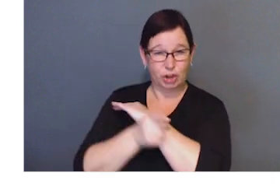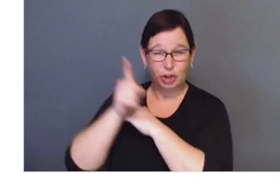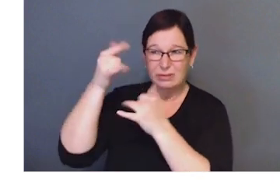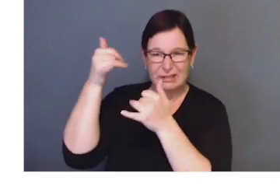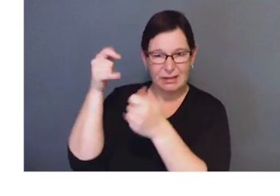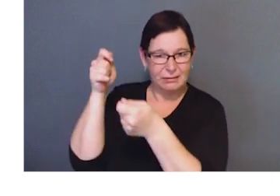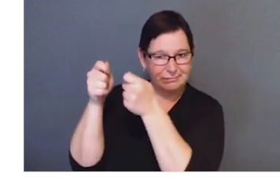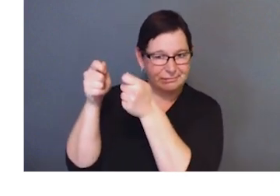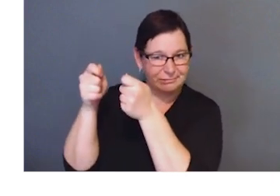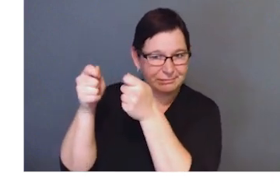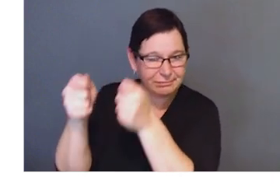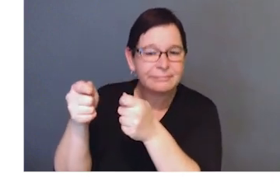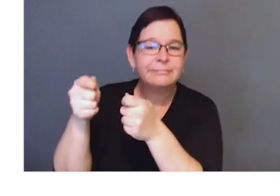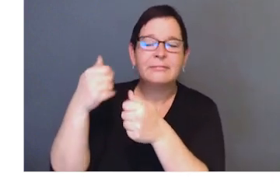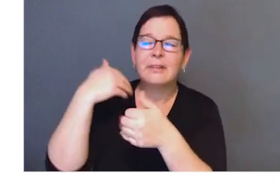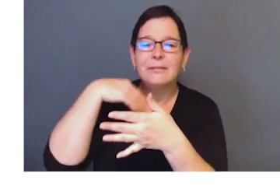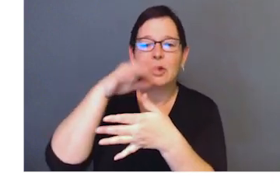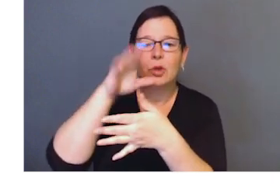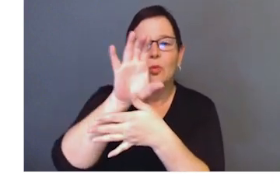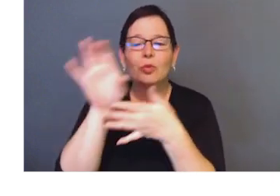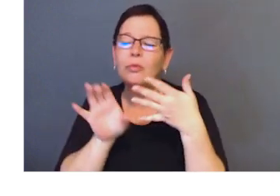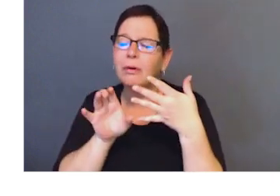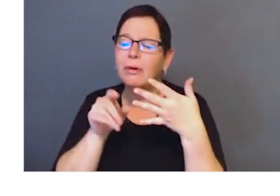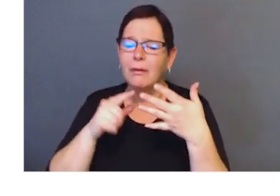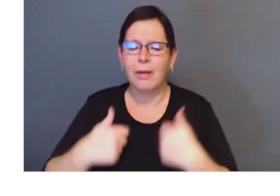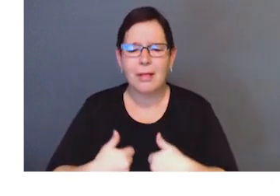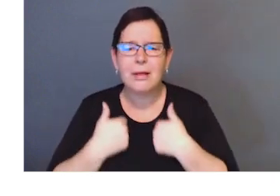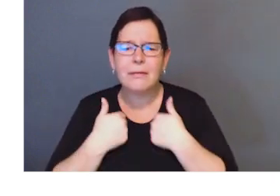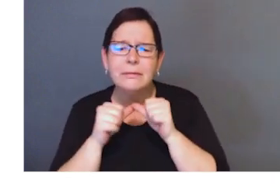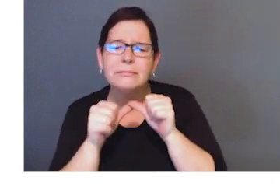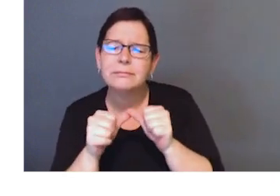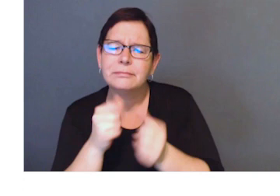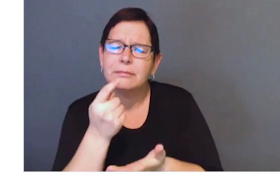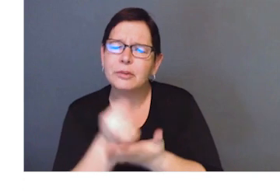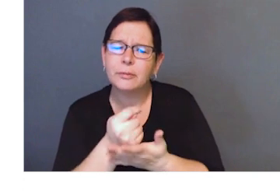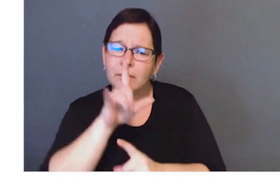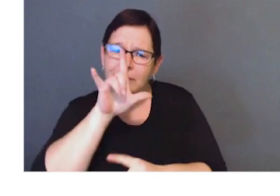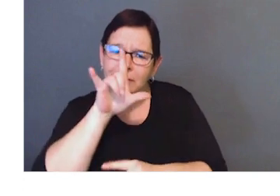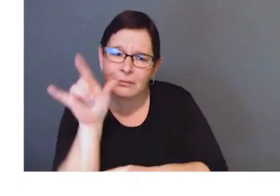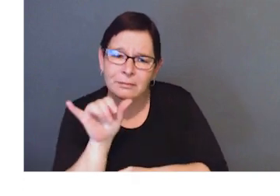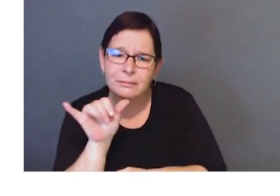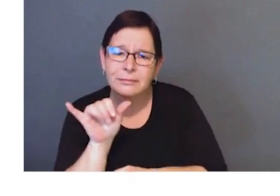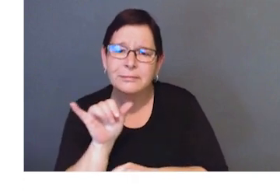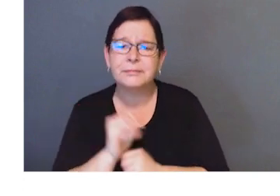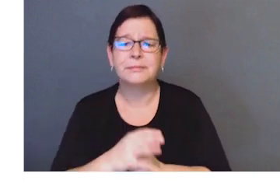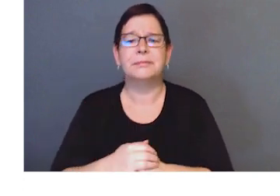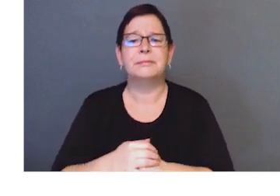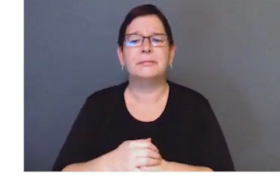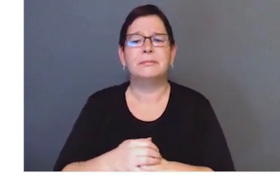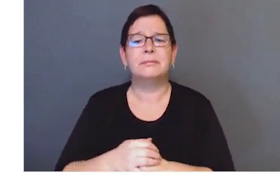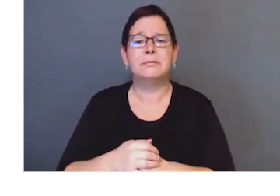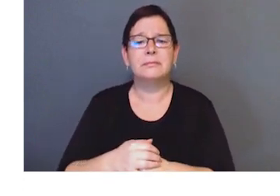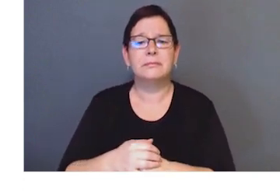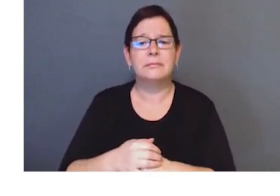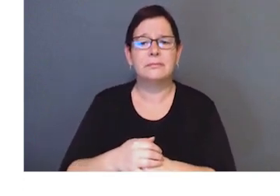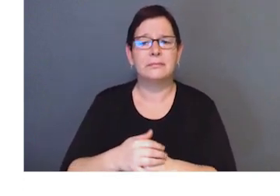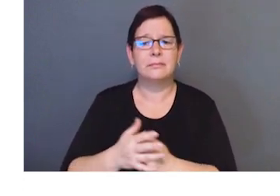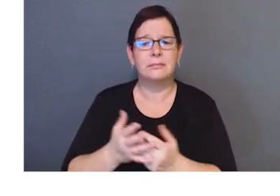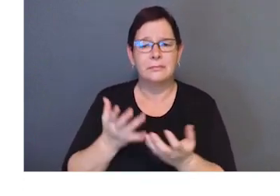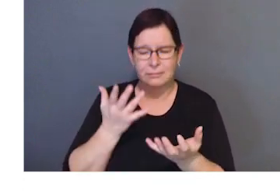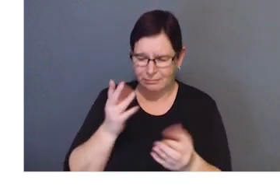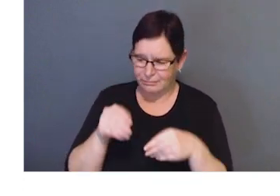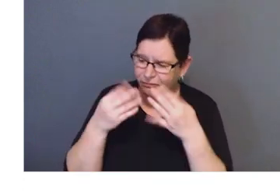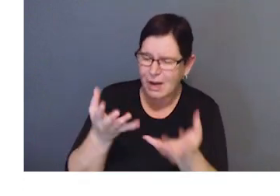now met when therapy is needed to support a vital function at least 2 times per week for